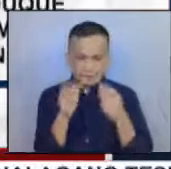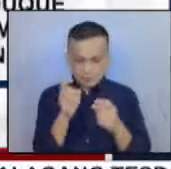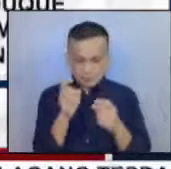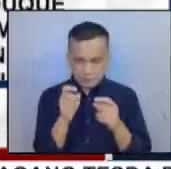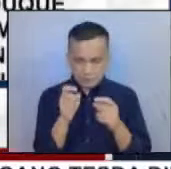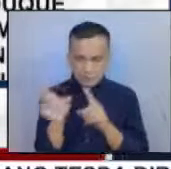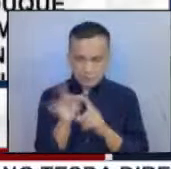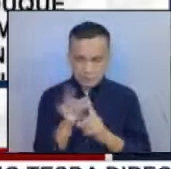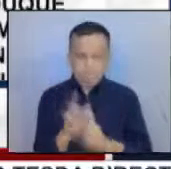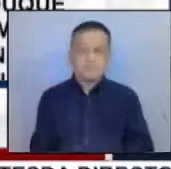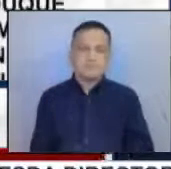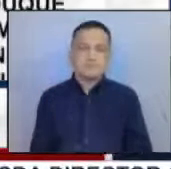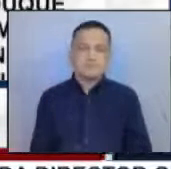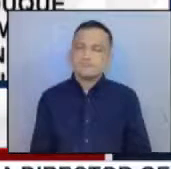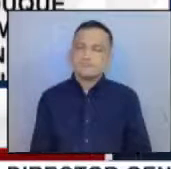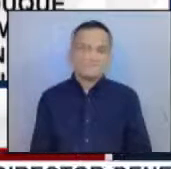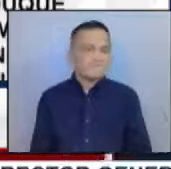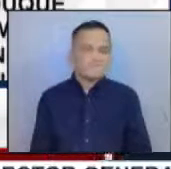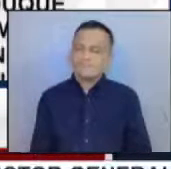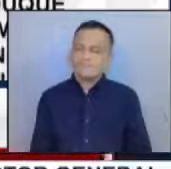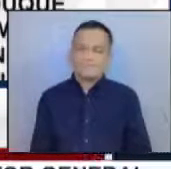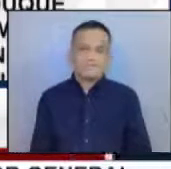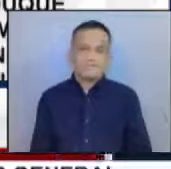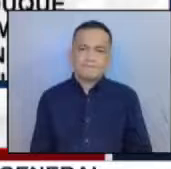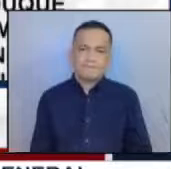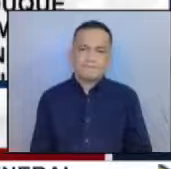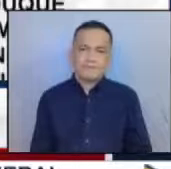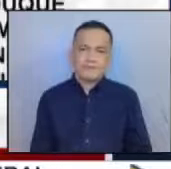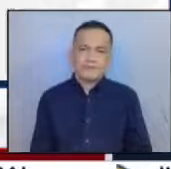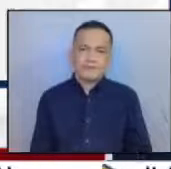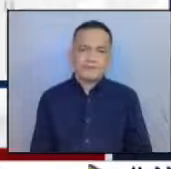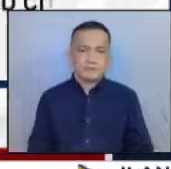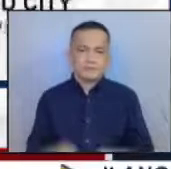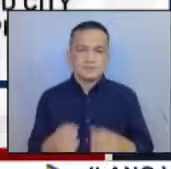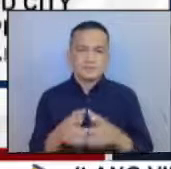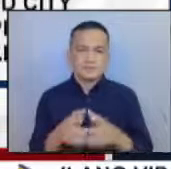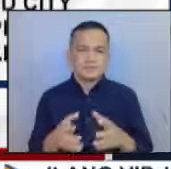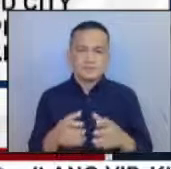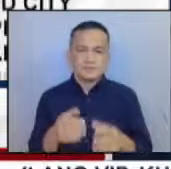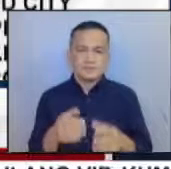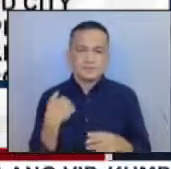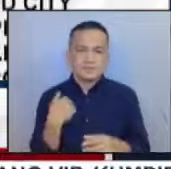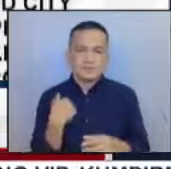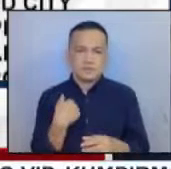but it's not occupying a lot of our hospital